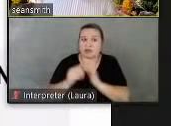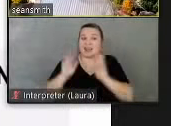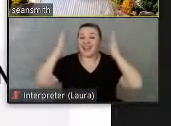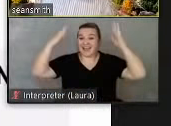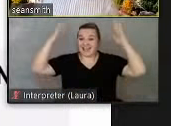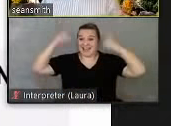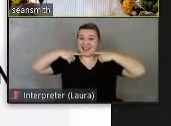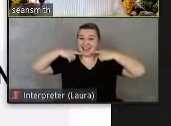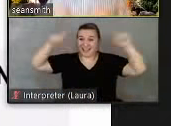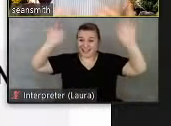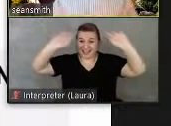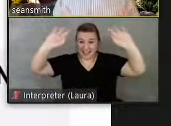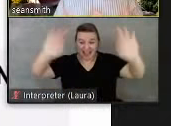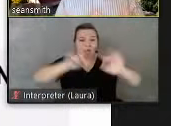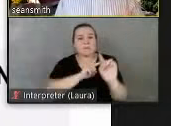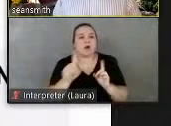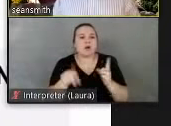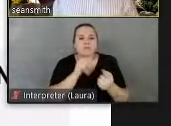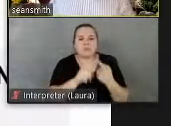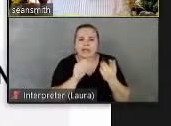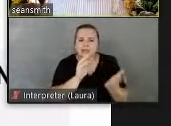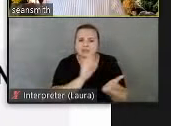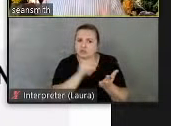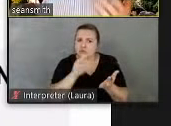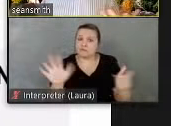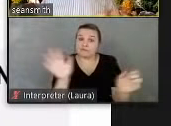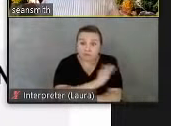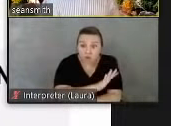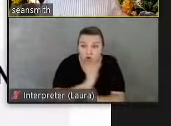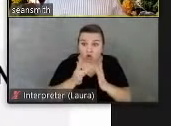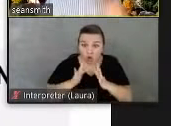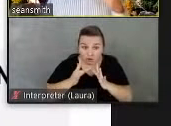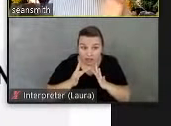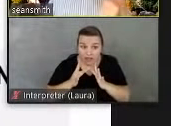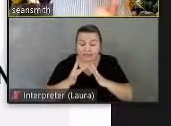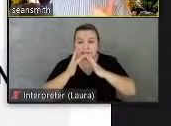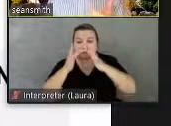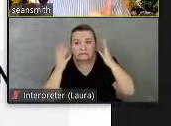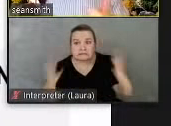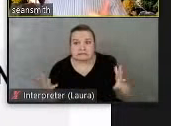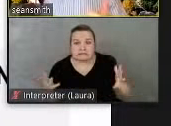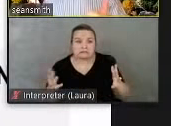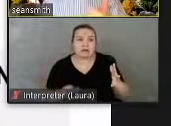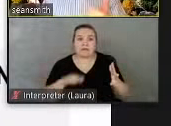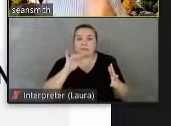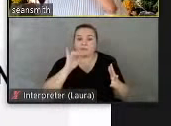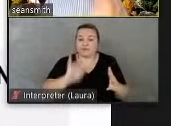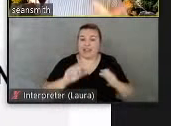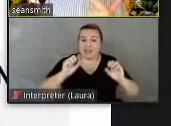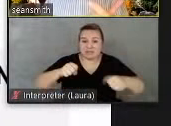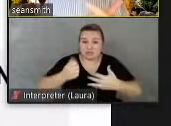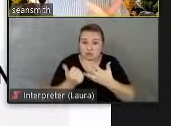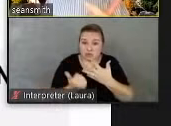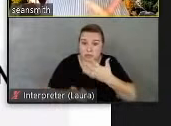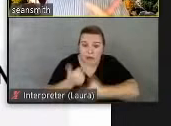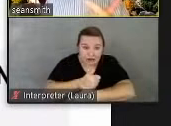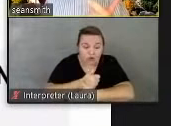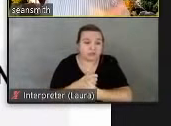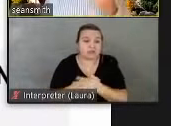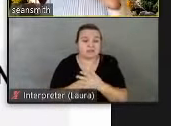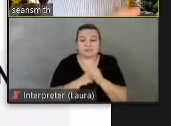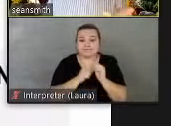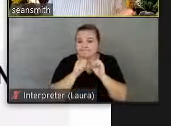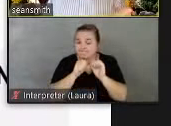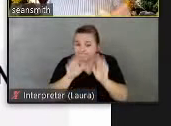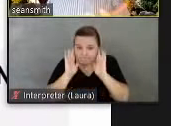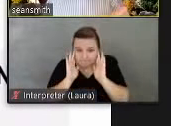what I'm talking about there is when our students are fully online, yeah, that ability to prioritize, that ability to stay on task,